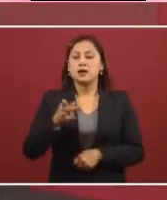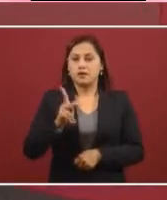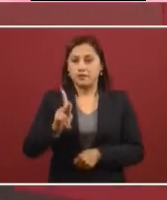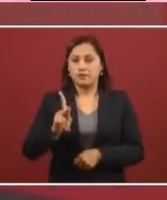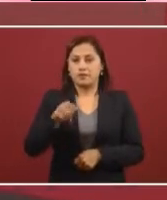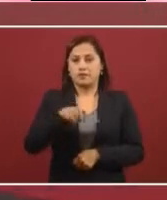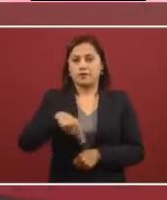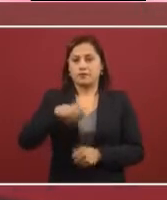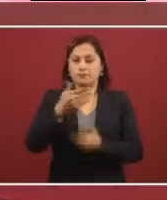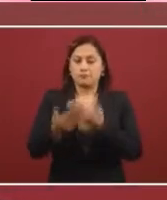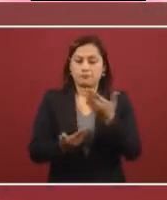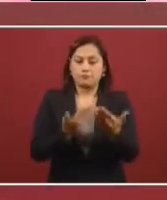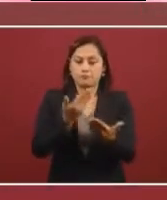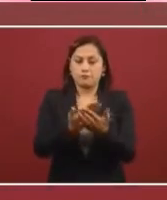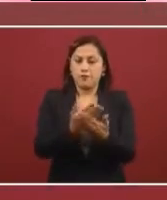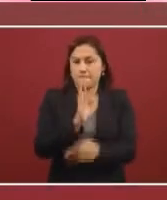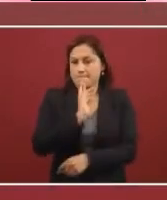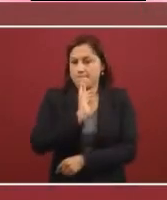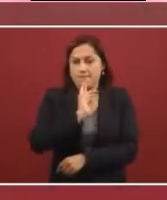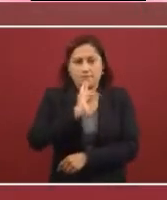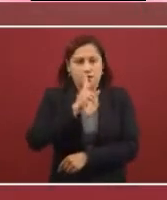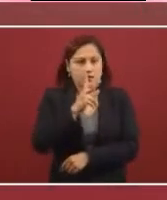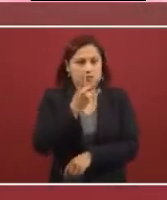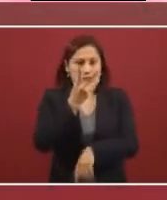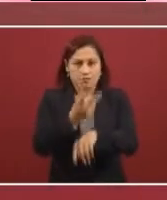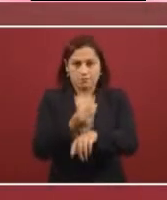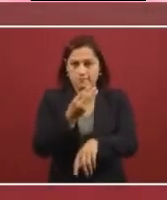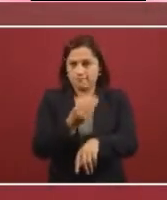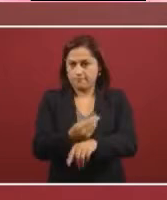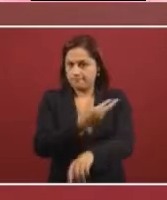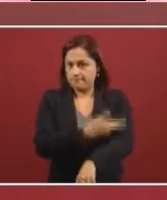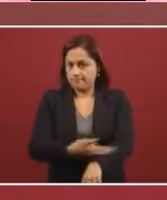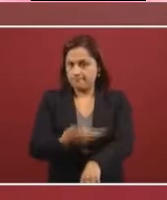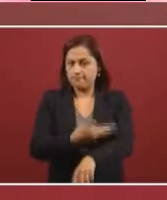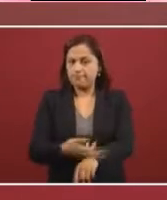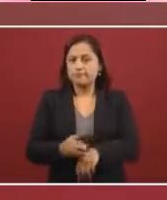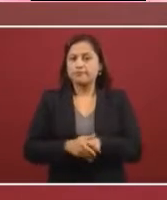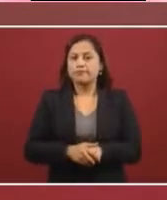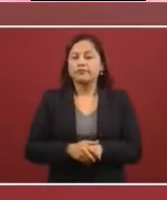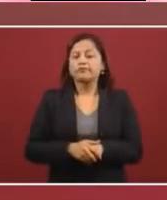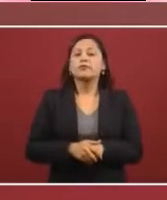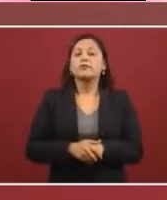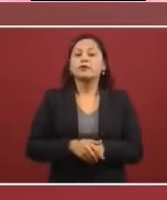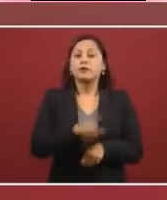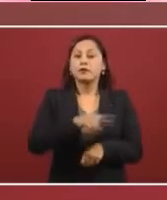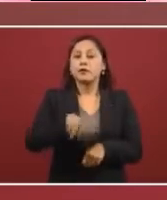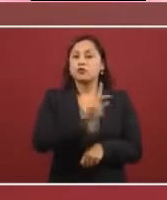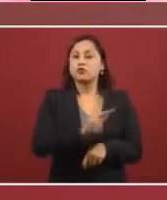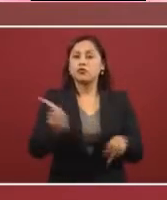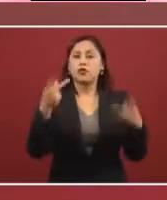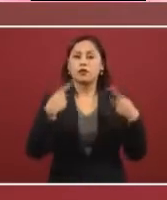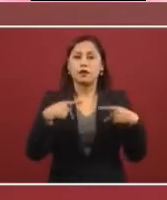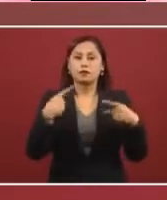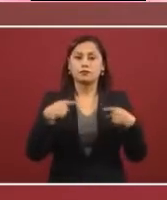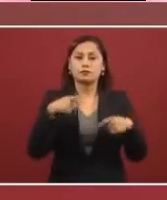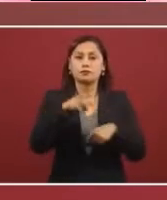the service be better, and that they protect citizens,